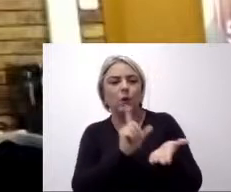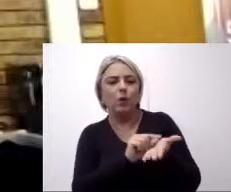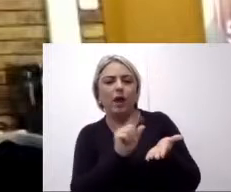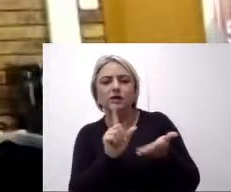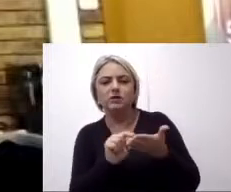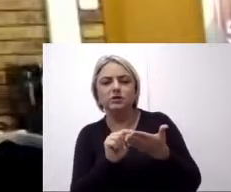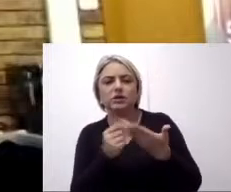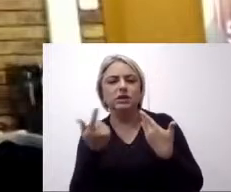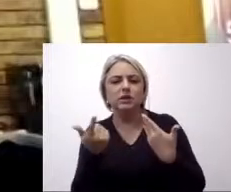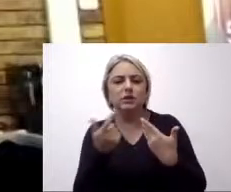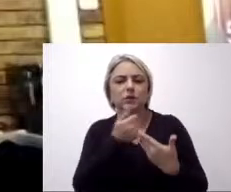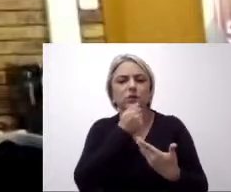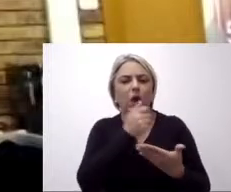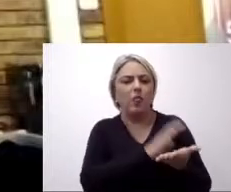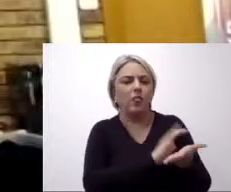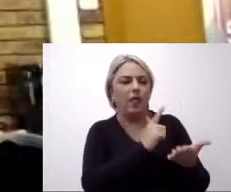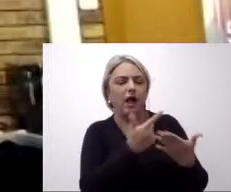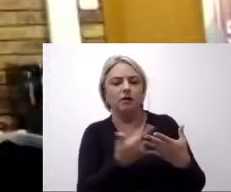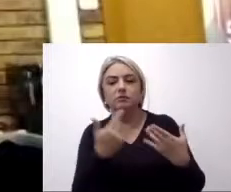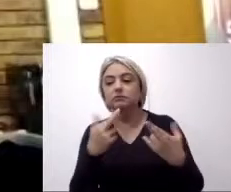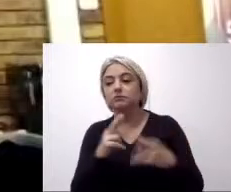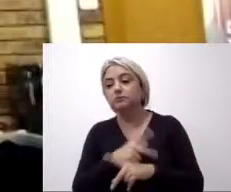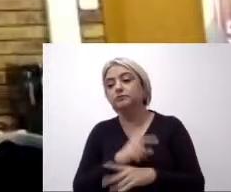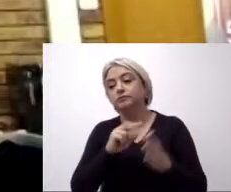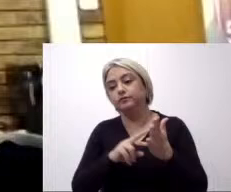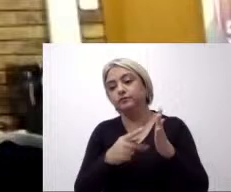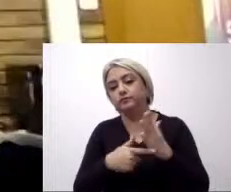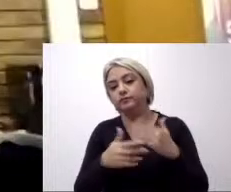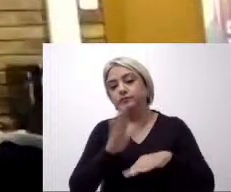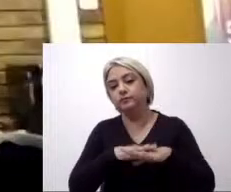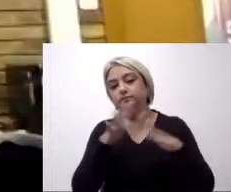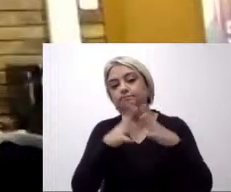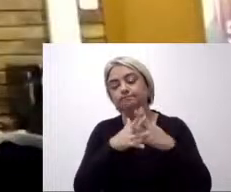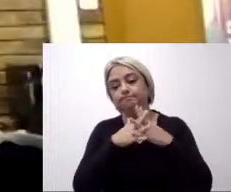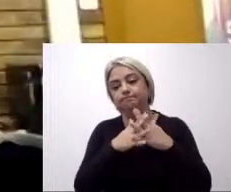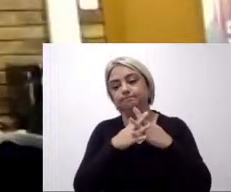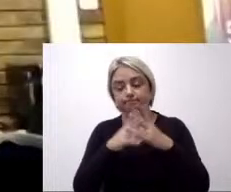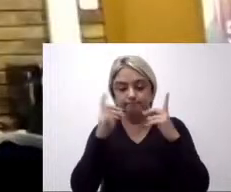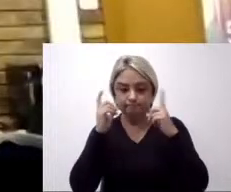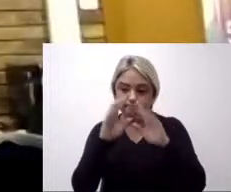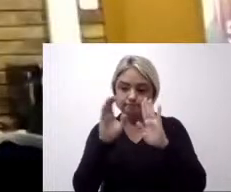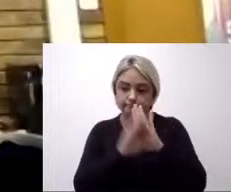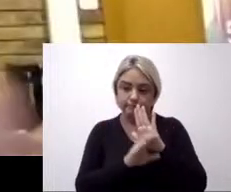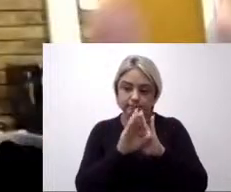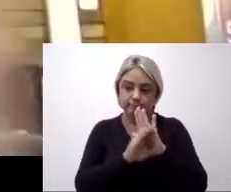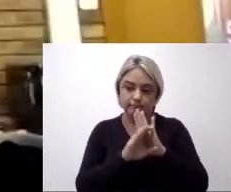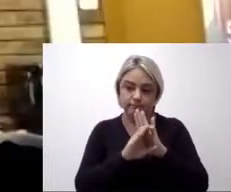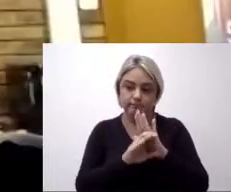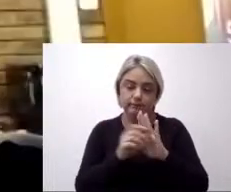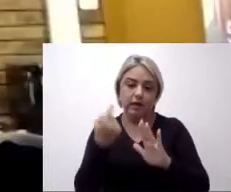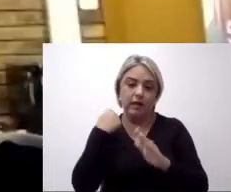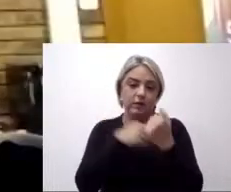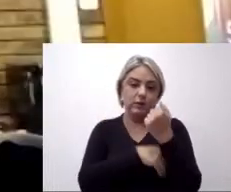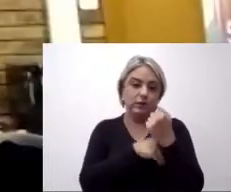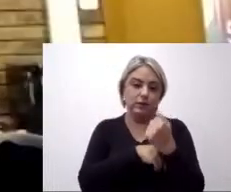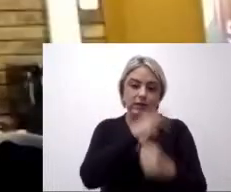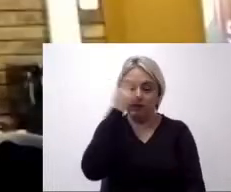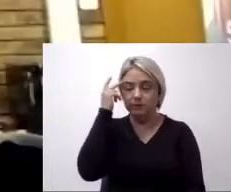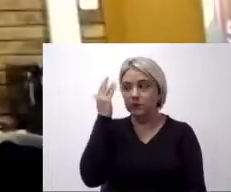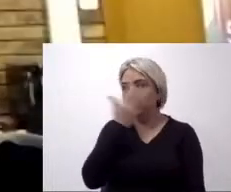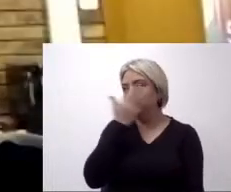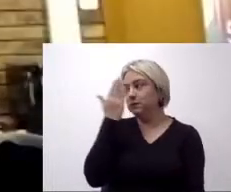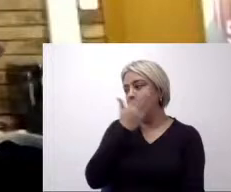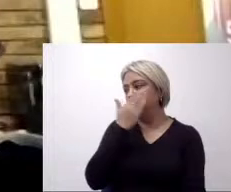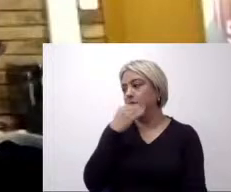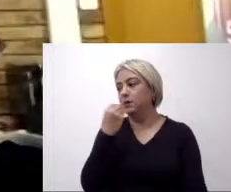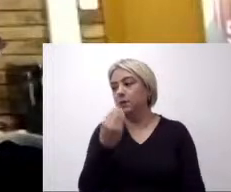that sometimes it's more complex, the concept of hidden. And it's also people who don't see as people who hid. But in